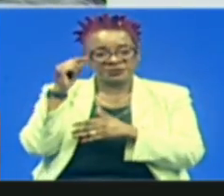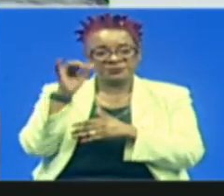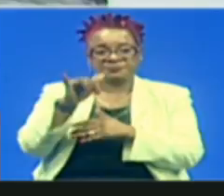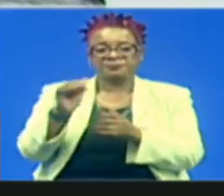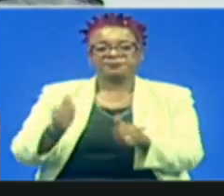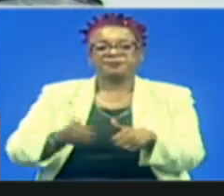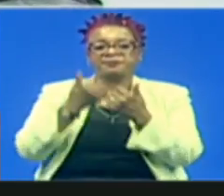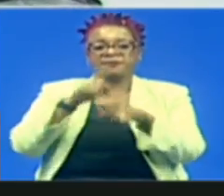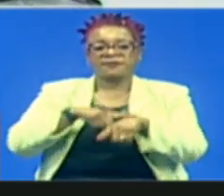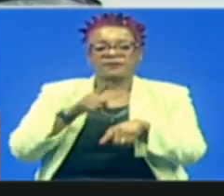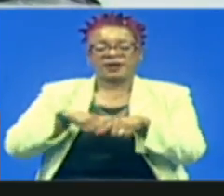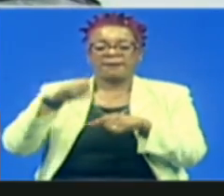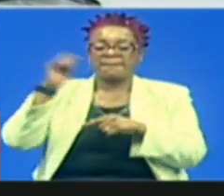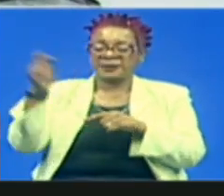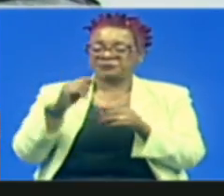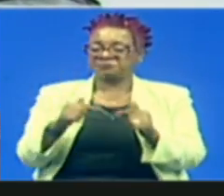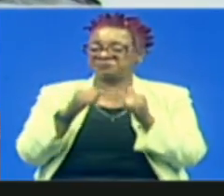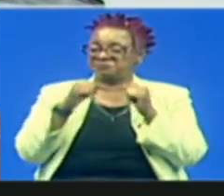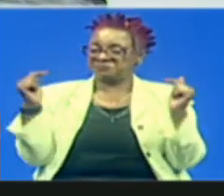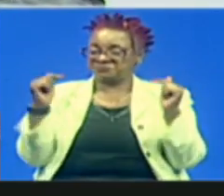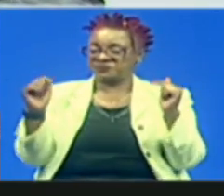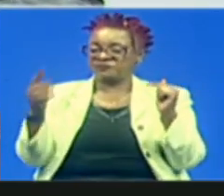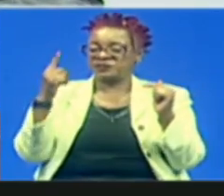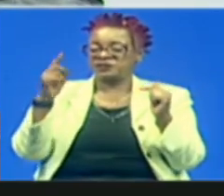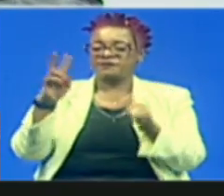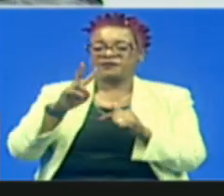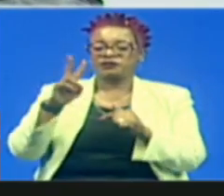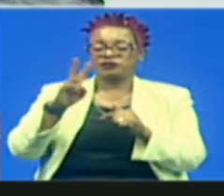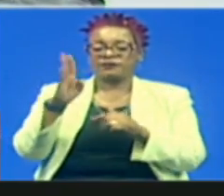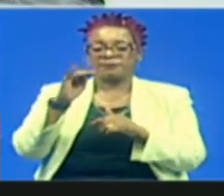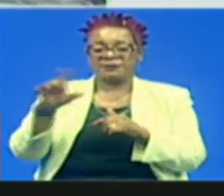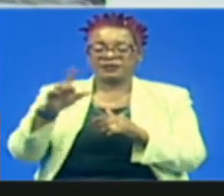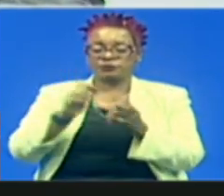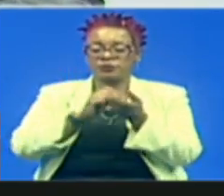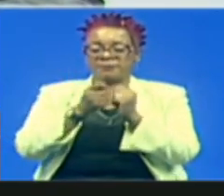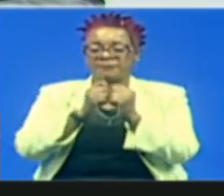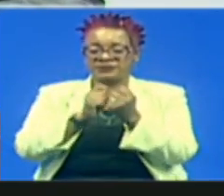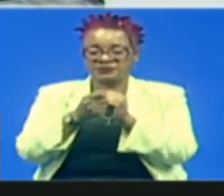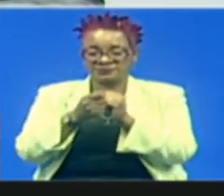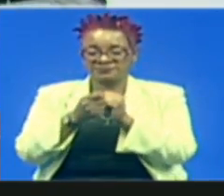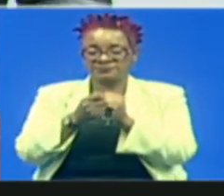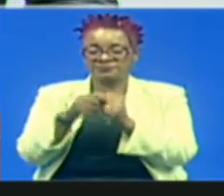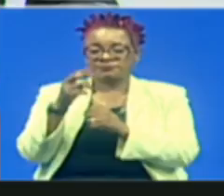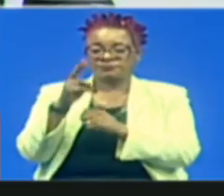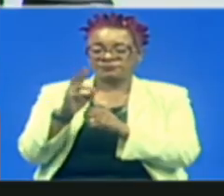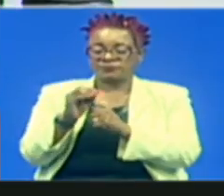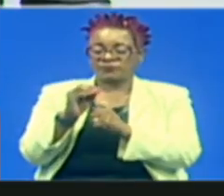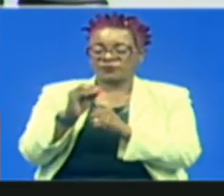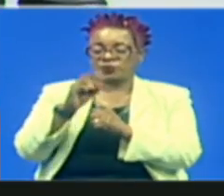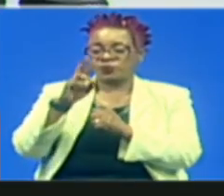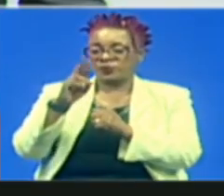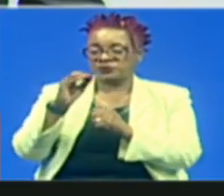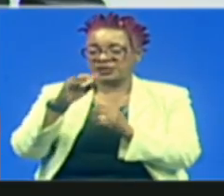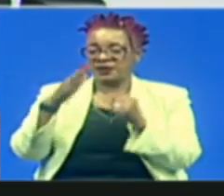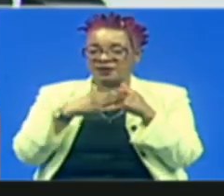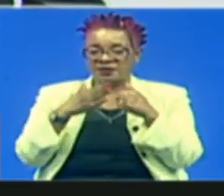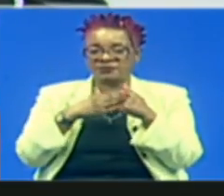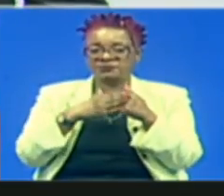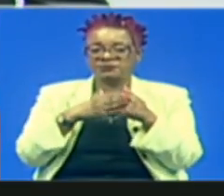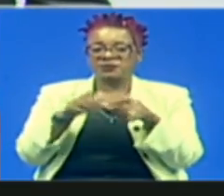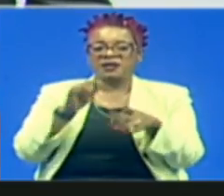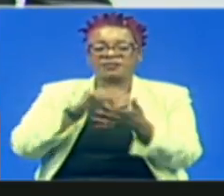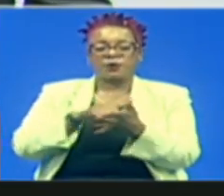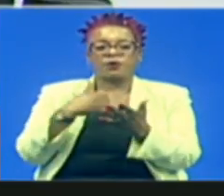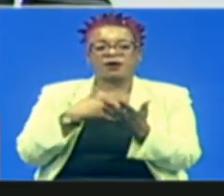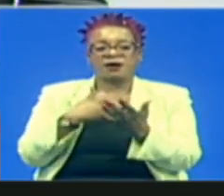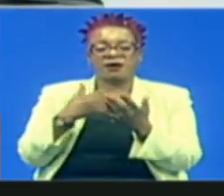after President Kenyatta rejected the first version of the bill to amend the Merchant Shipping Act 2009, that would have